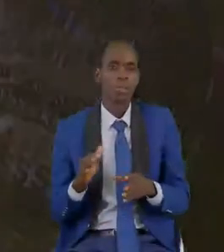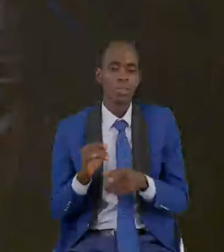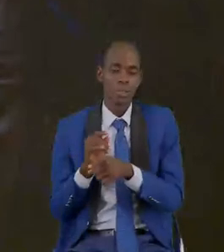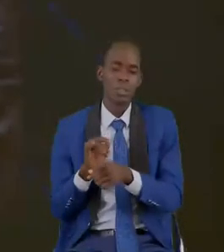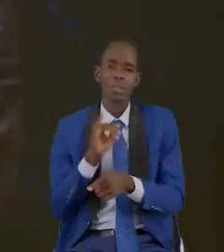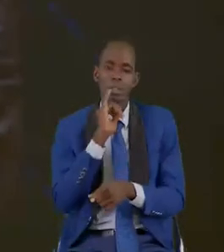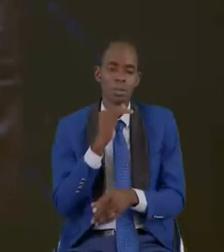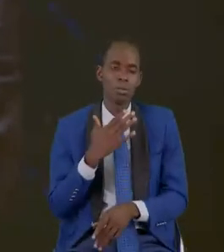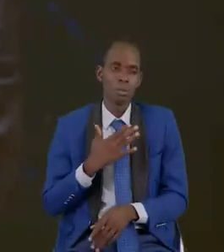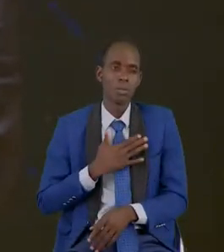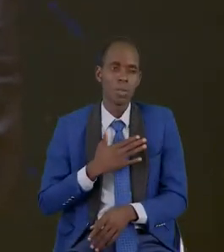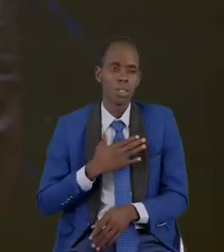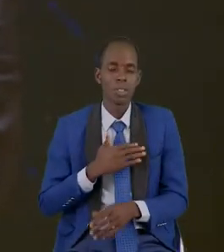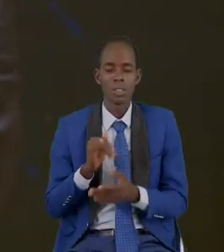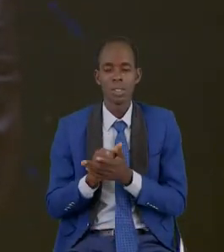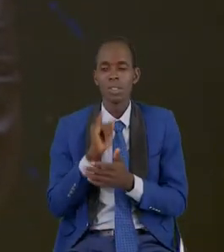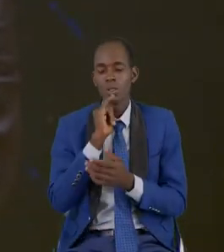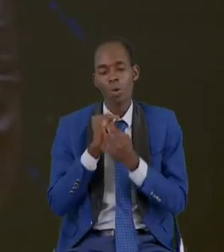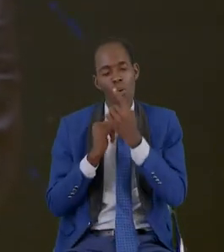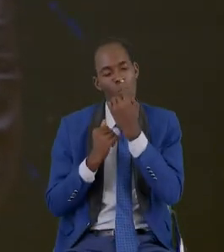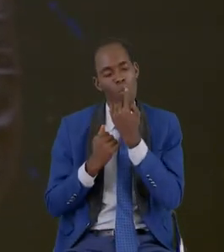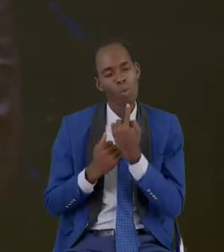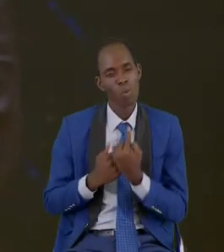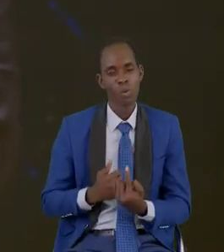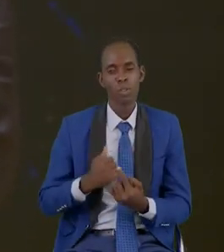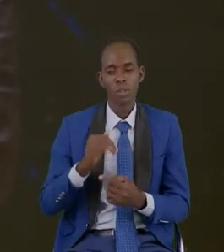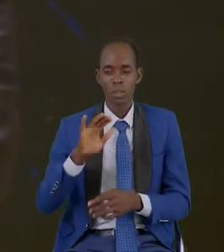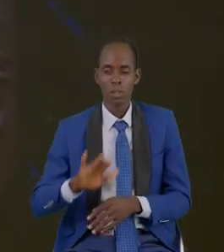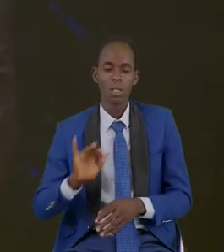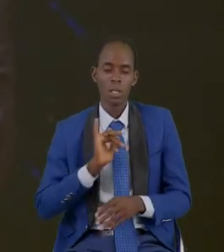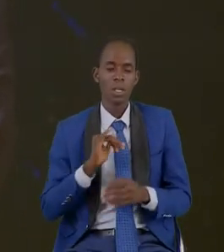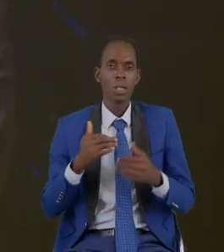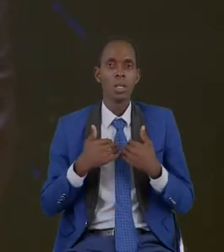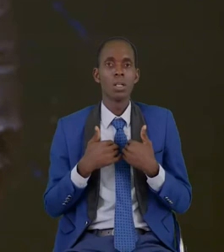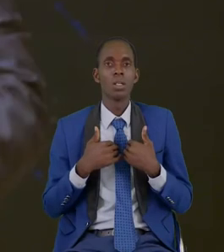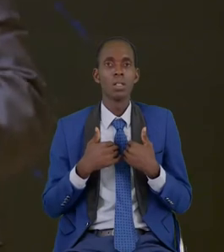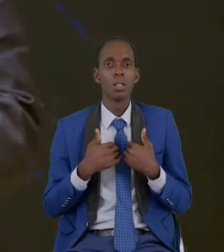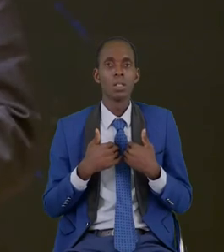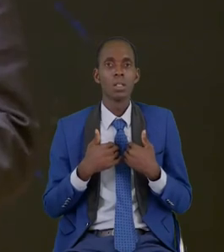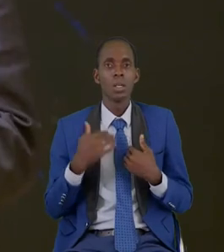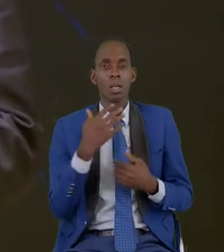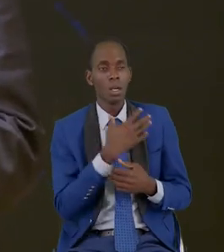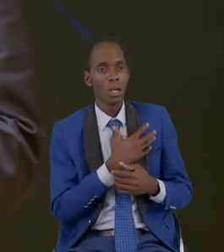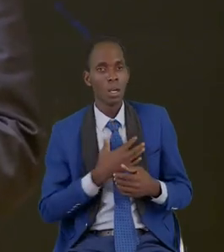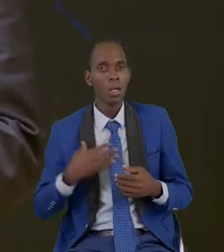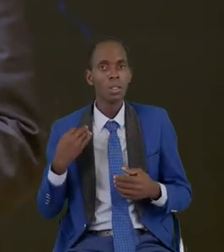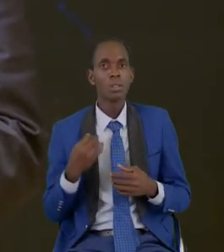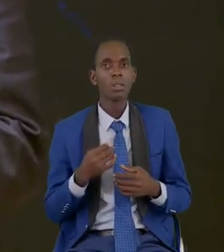child. That's the only child I have. And they're bold. Are you going to be like that?